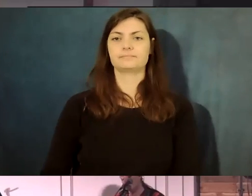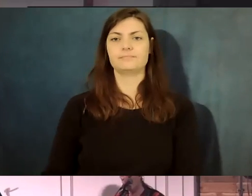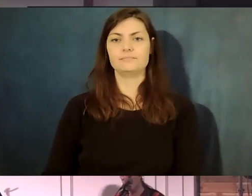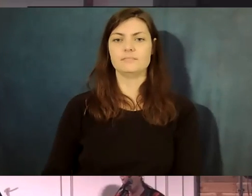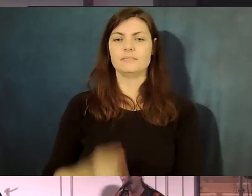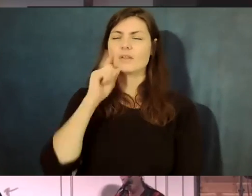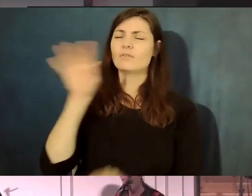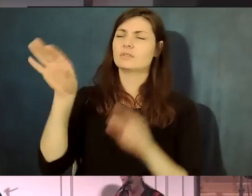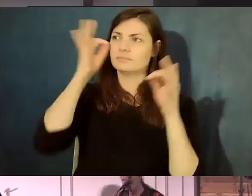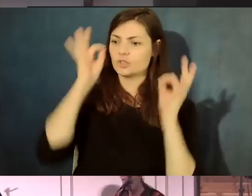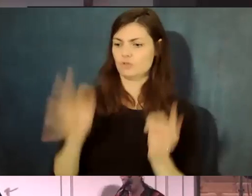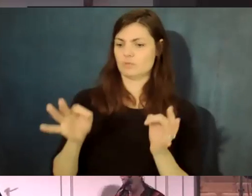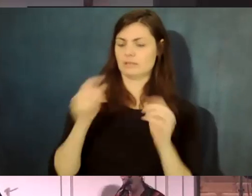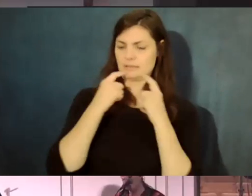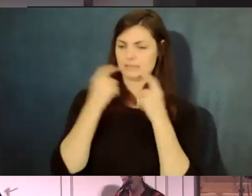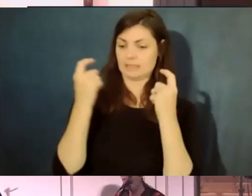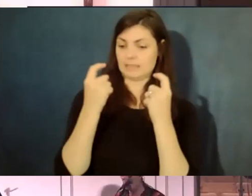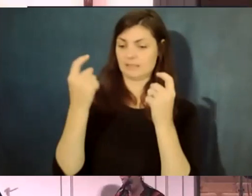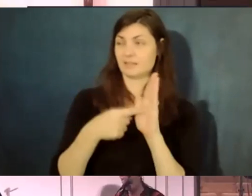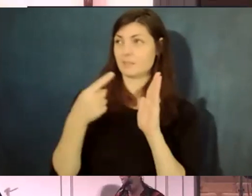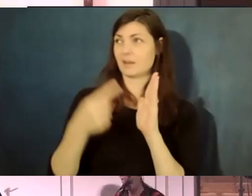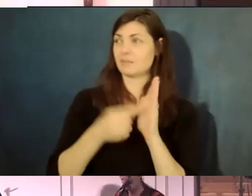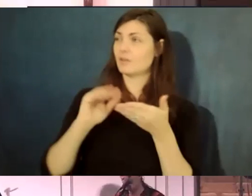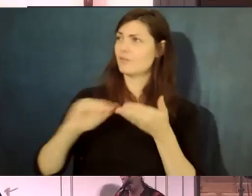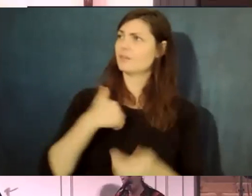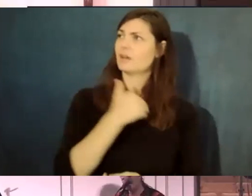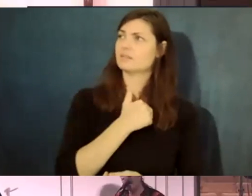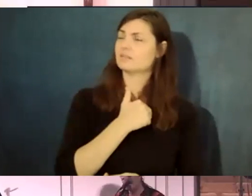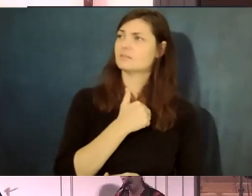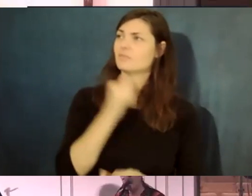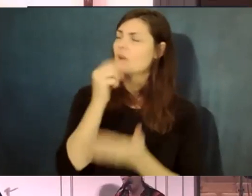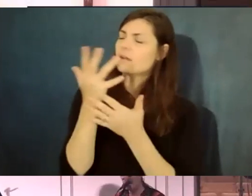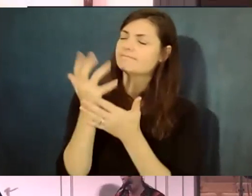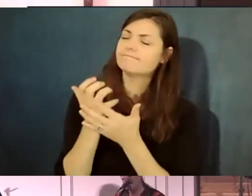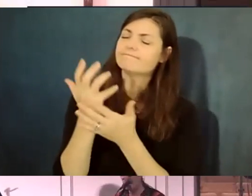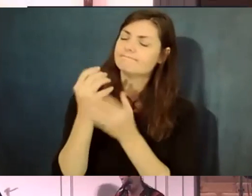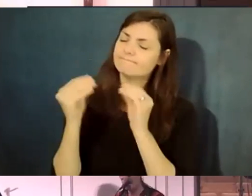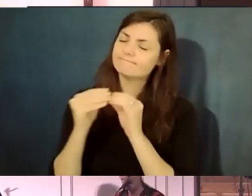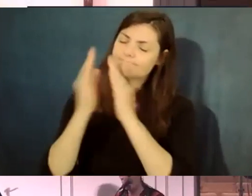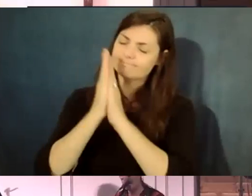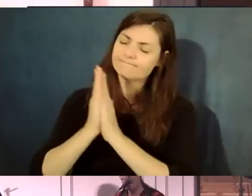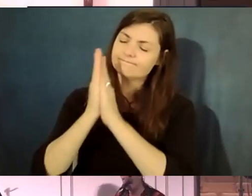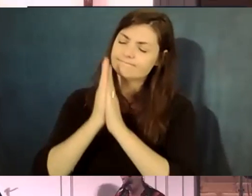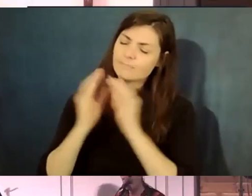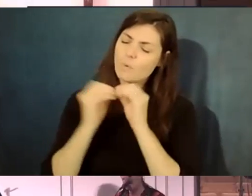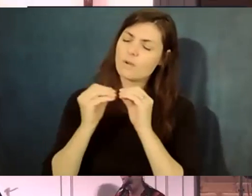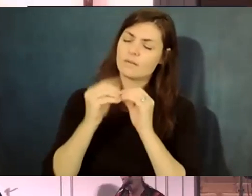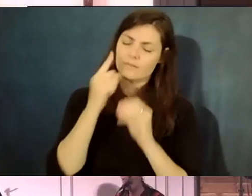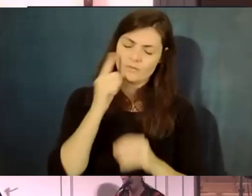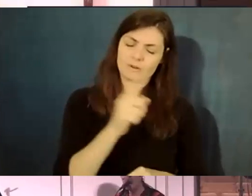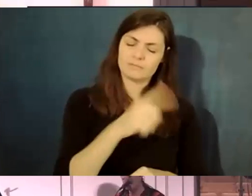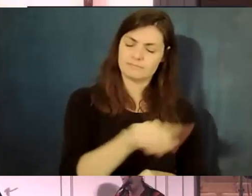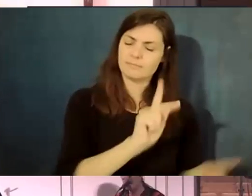For choosing to sin at times. Forgive us for not crying out in prayer more, more desperately,